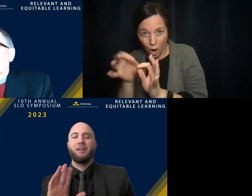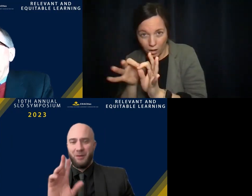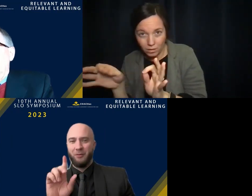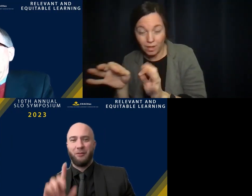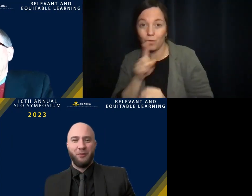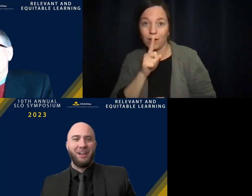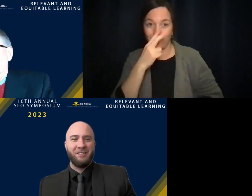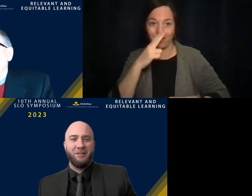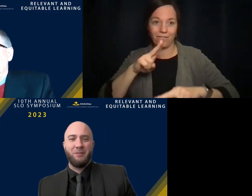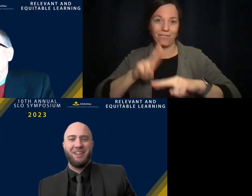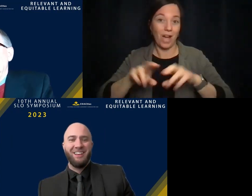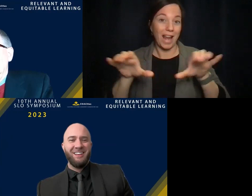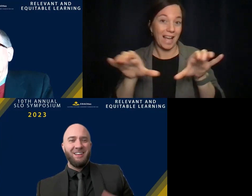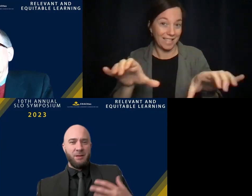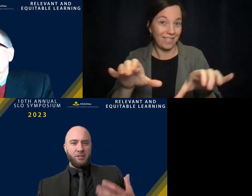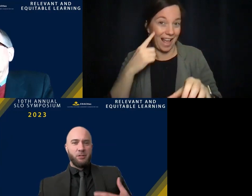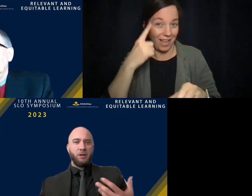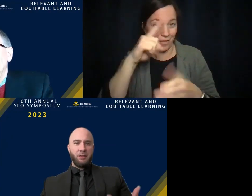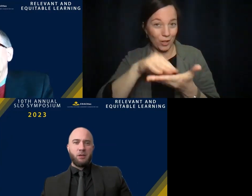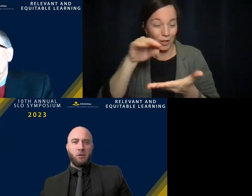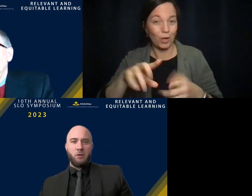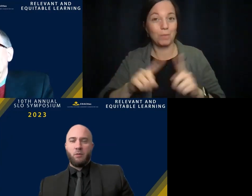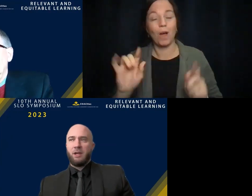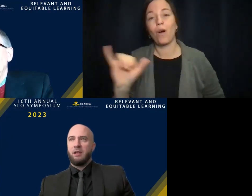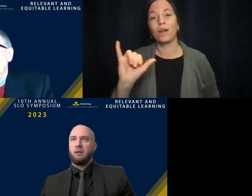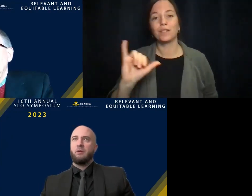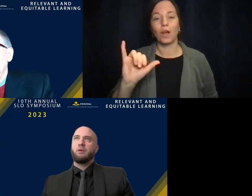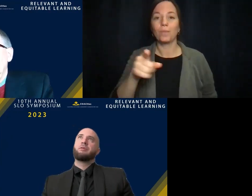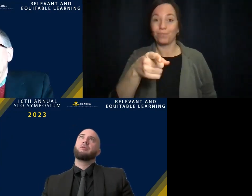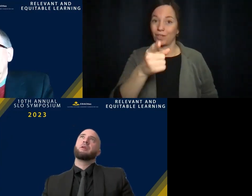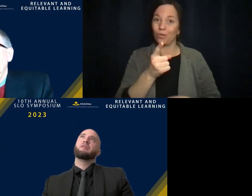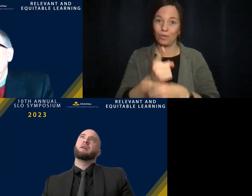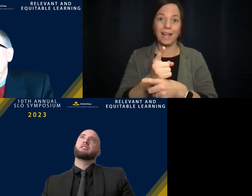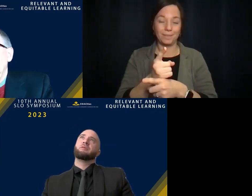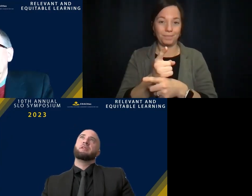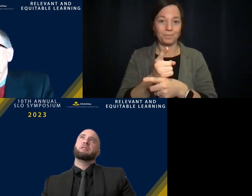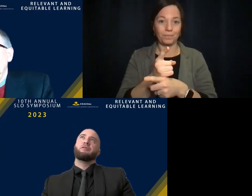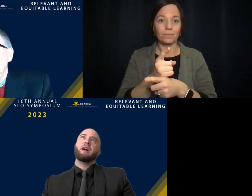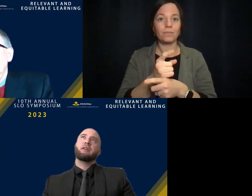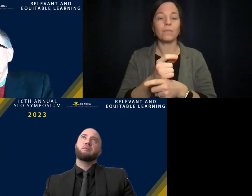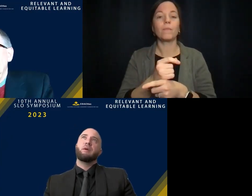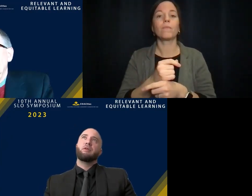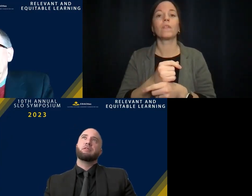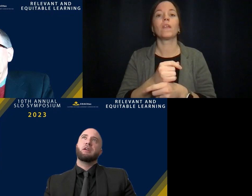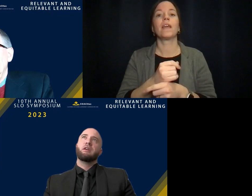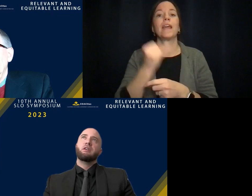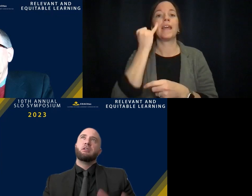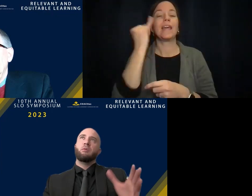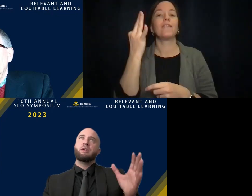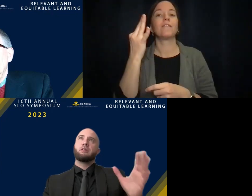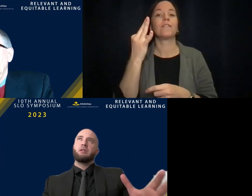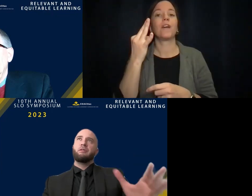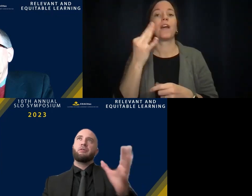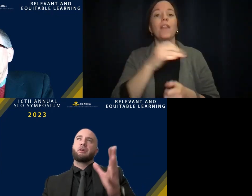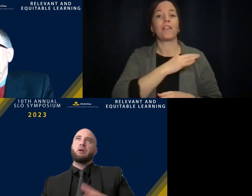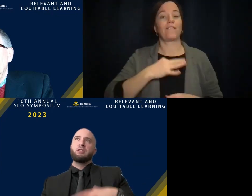fun one. It'd be a really fun activity, but two, I think you're right. With giving the expertise to the faculty member to say, you